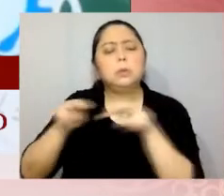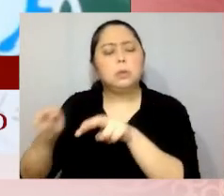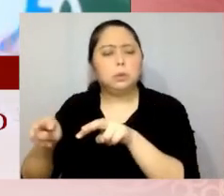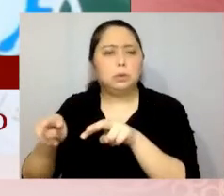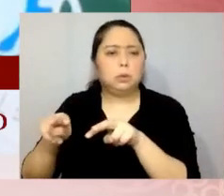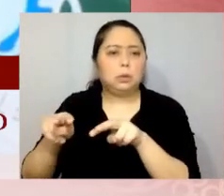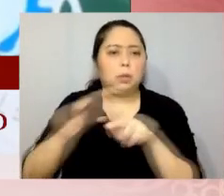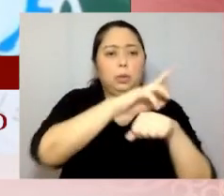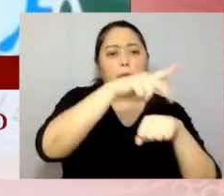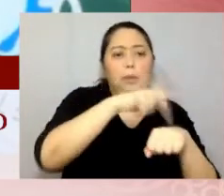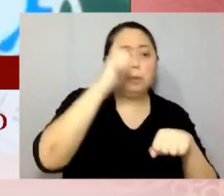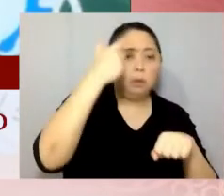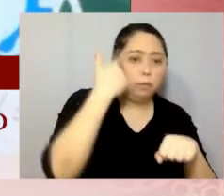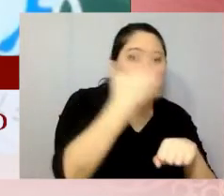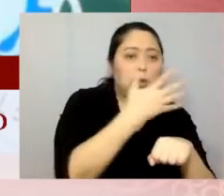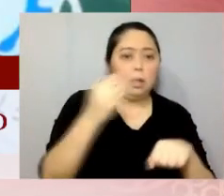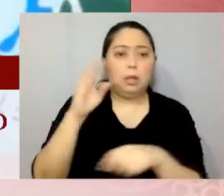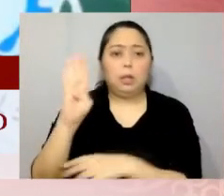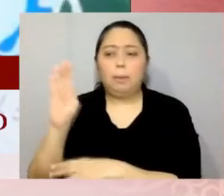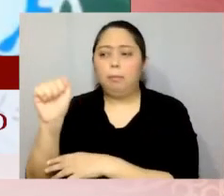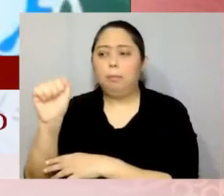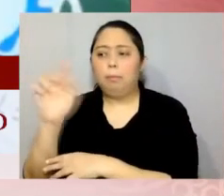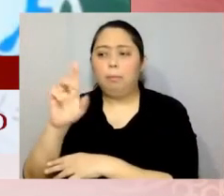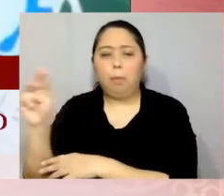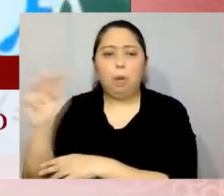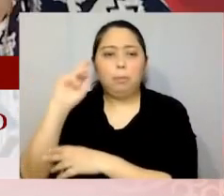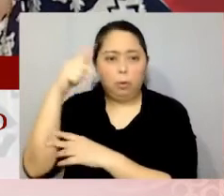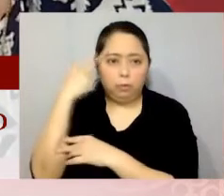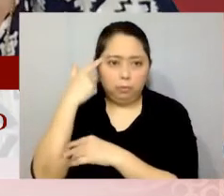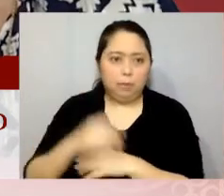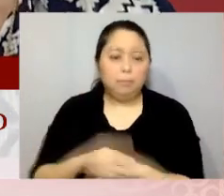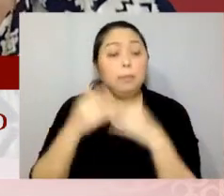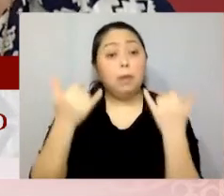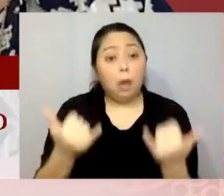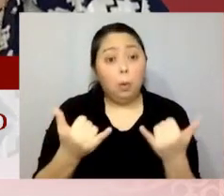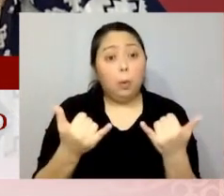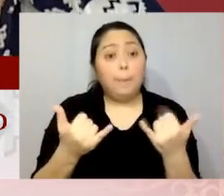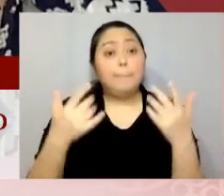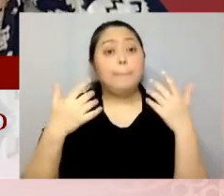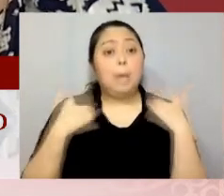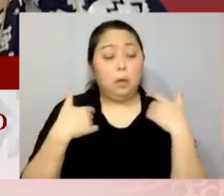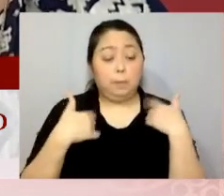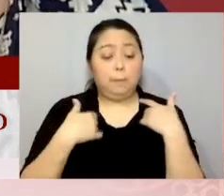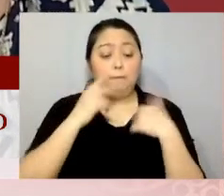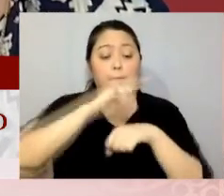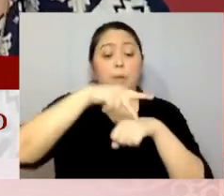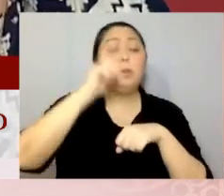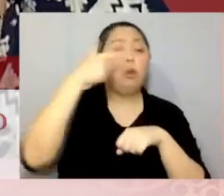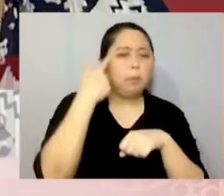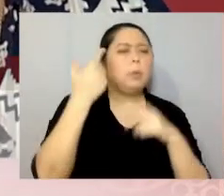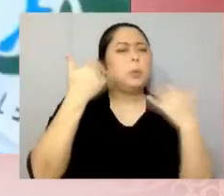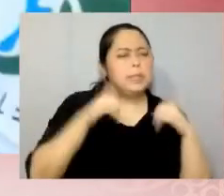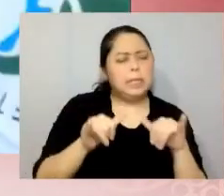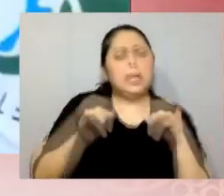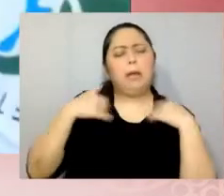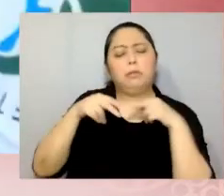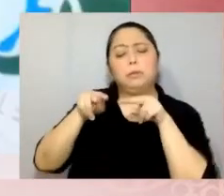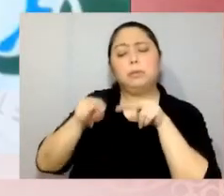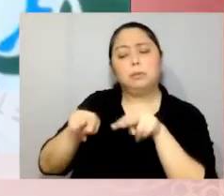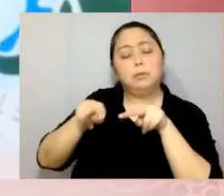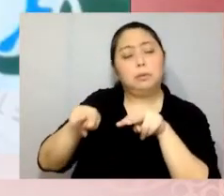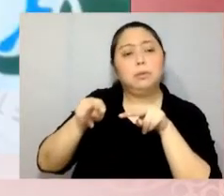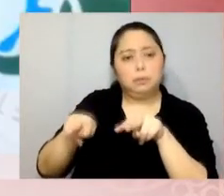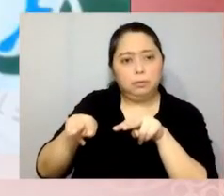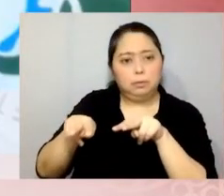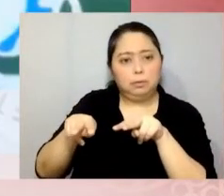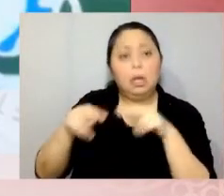interventions between the national government and the BARM government. There's still an oversight function, so to speak. Based on